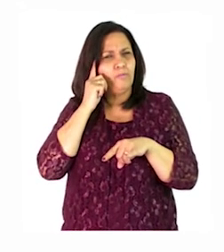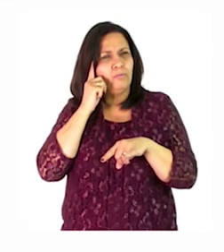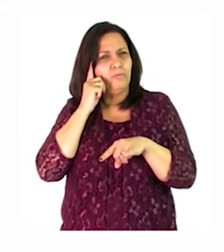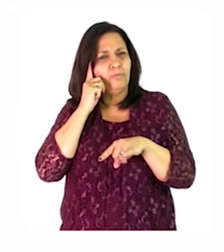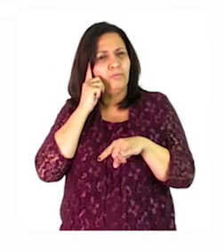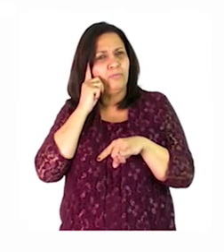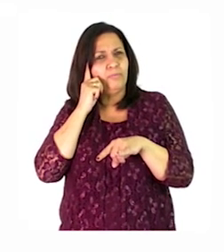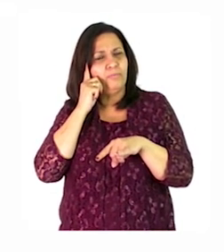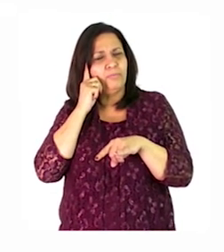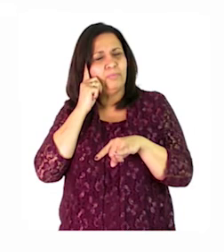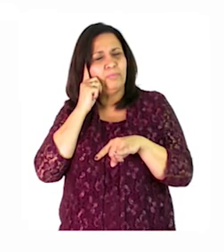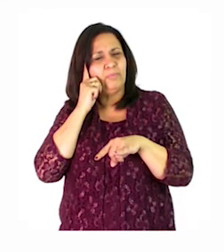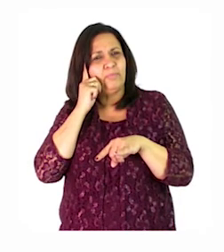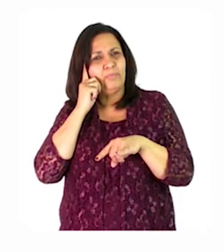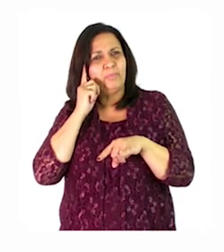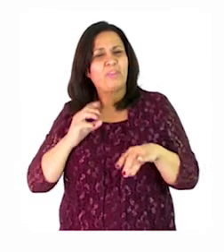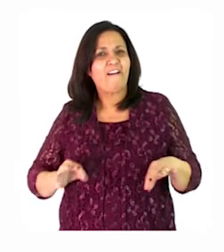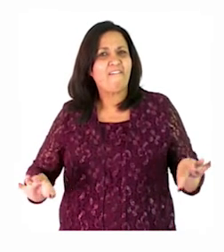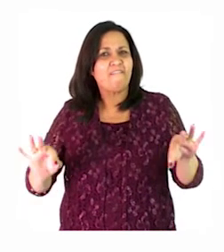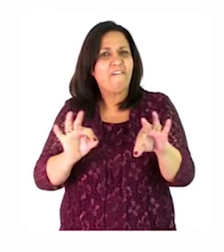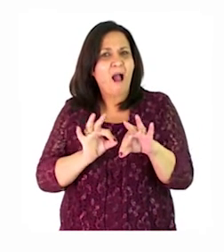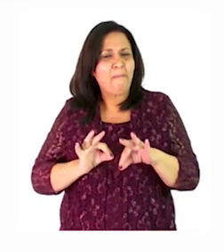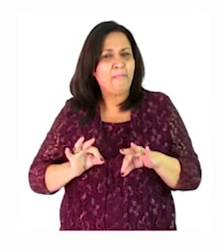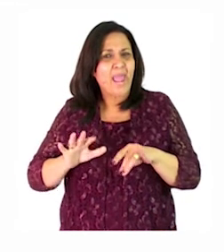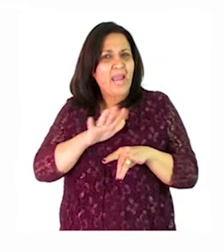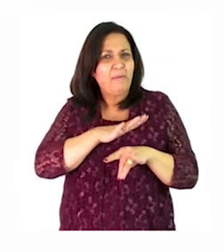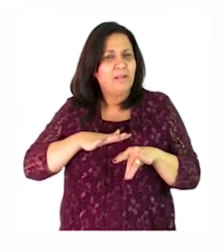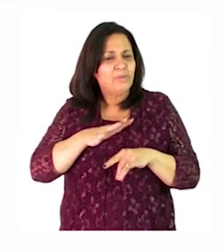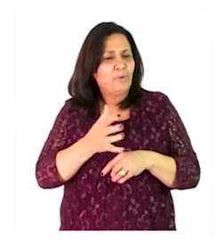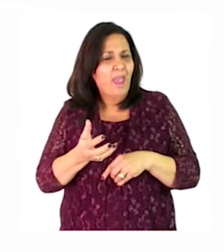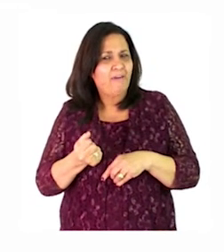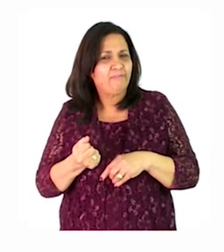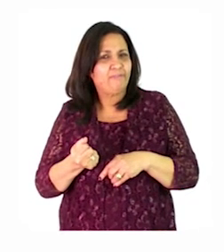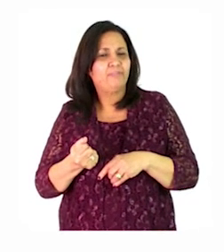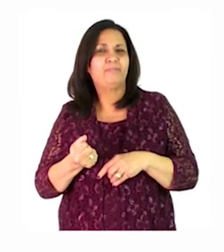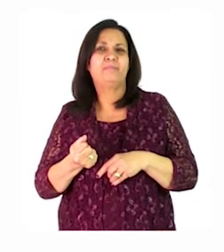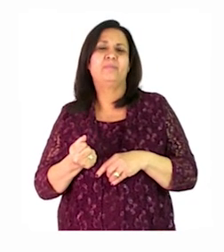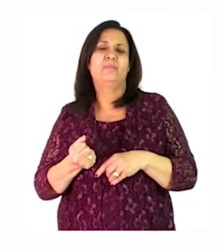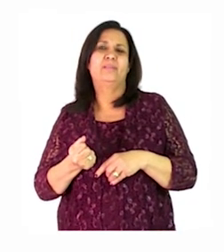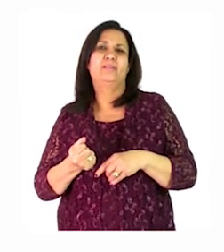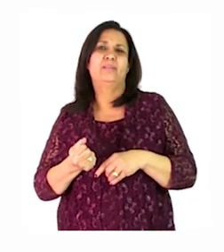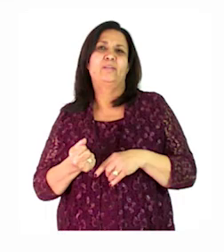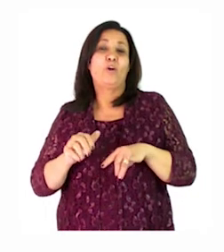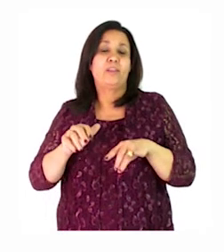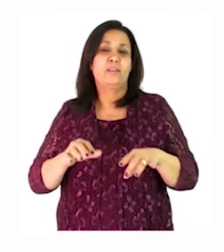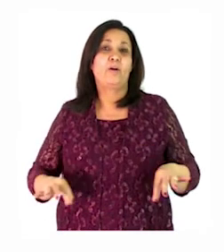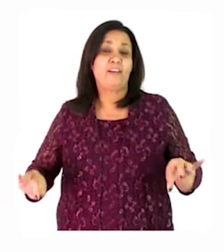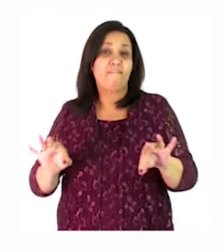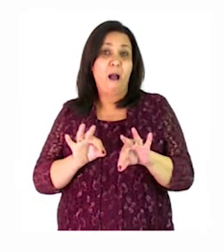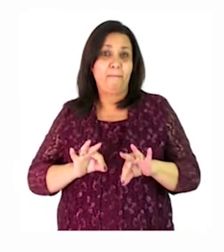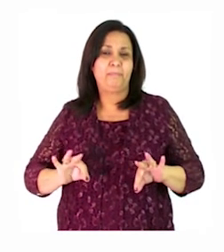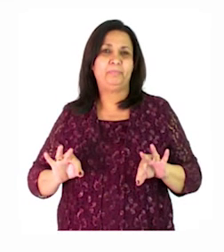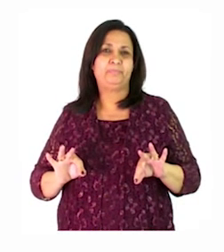of the farm animals that you have or we find on the farm. We